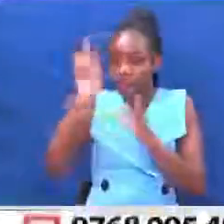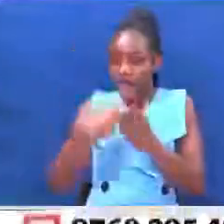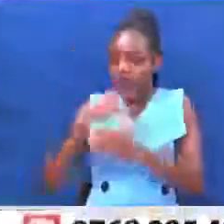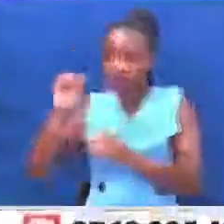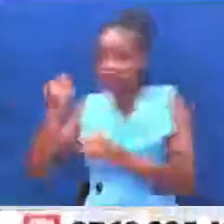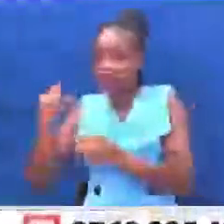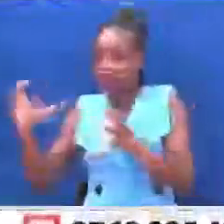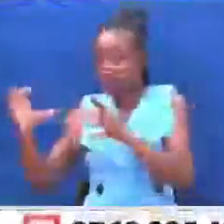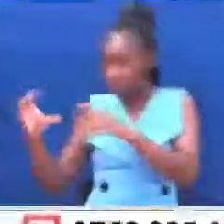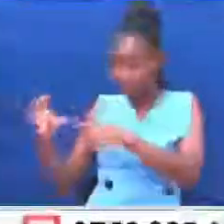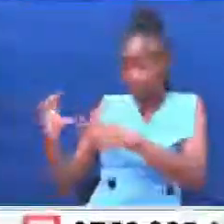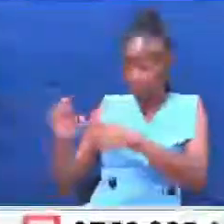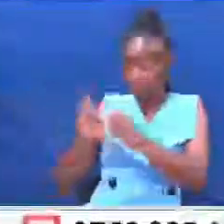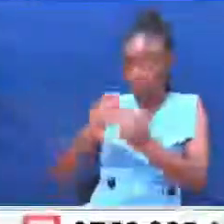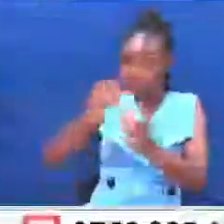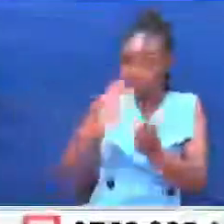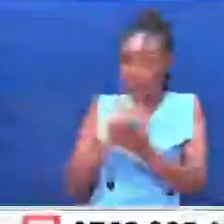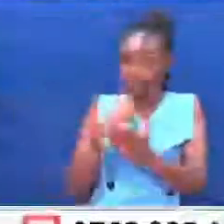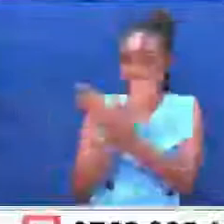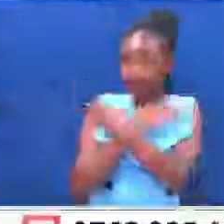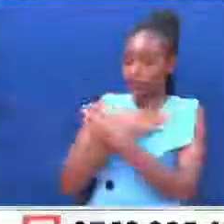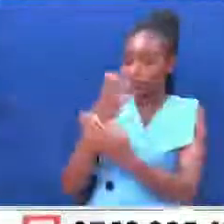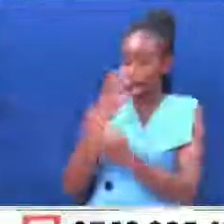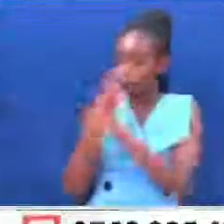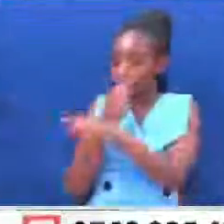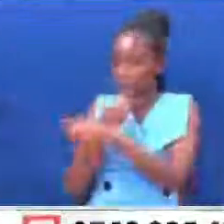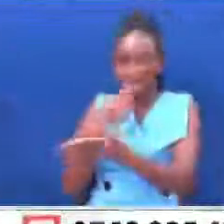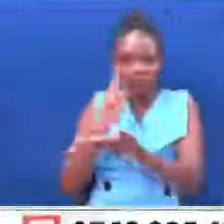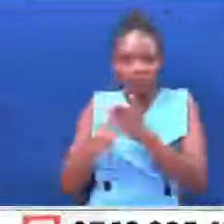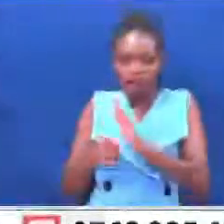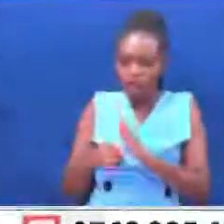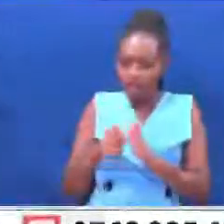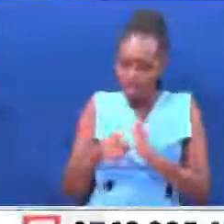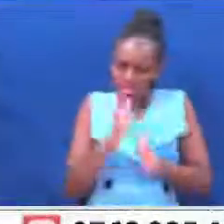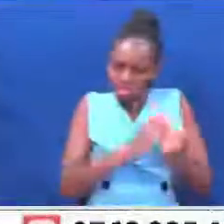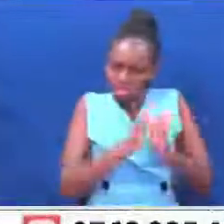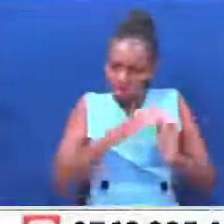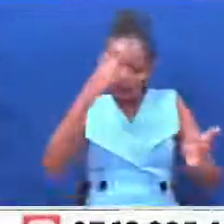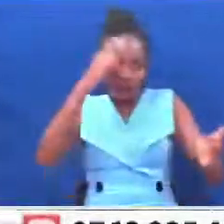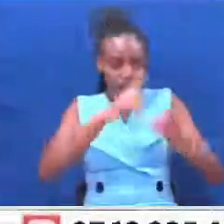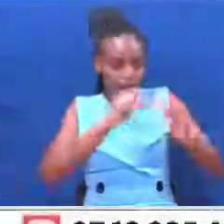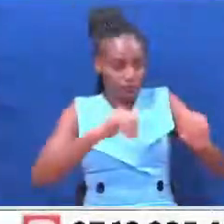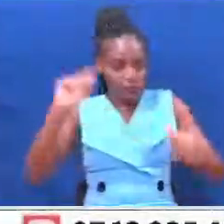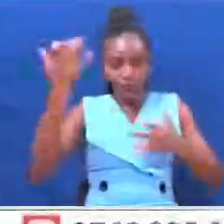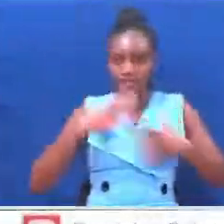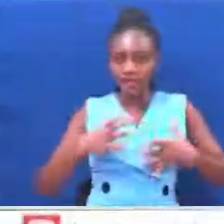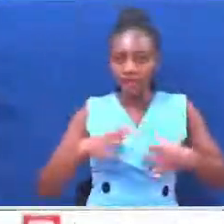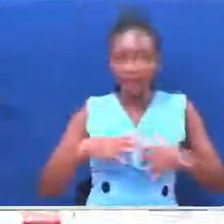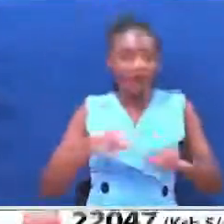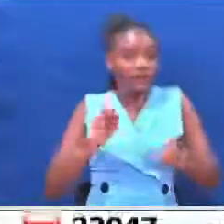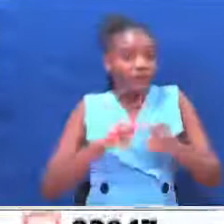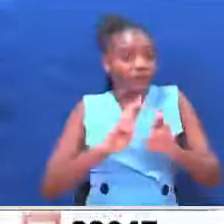faction of the Jubilee Party, allied to Deputy President William Ruto, claiming that the move is aimed at dividing Kenyans ahead